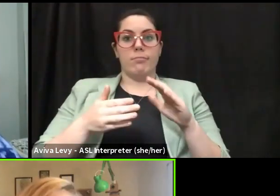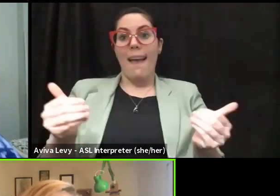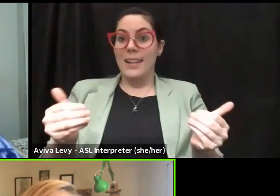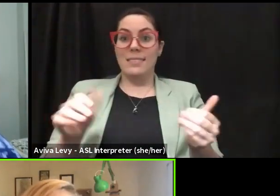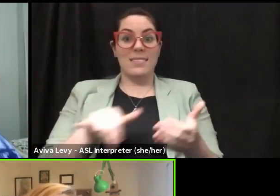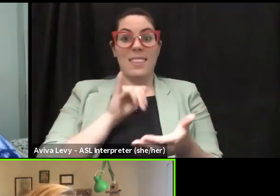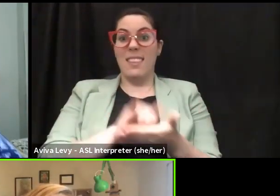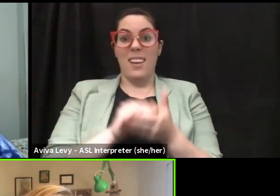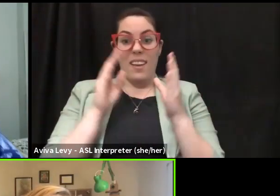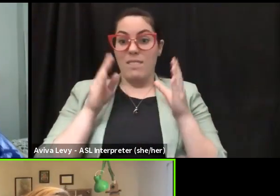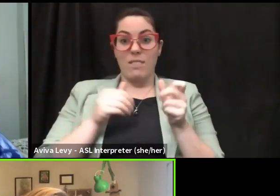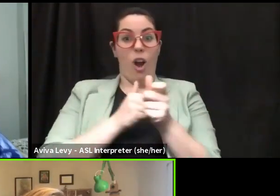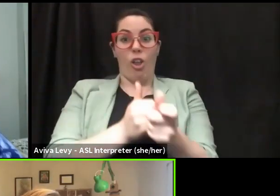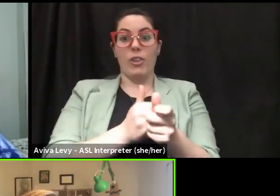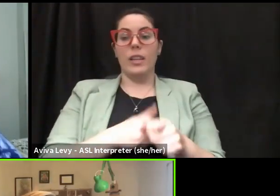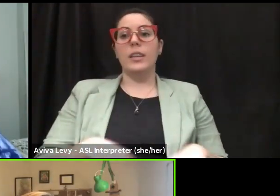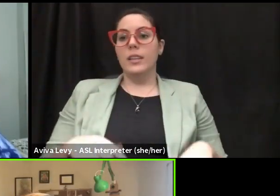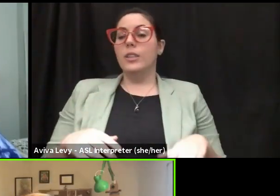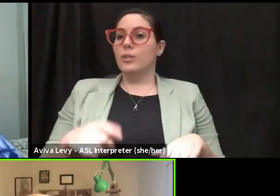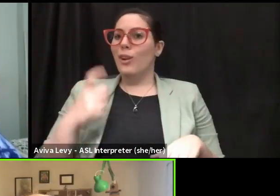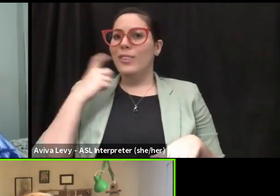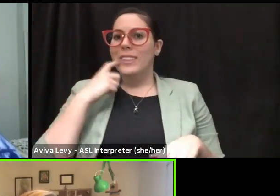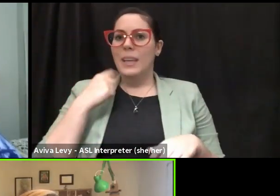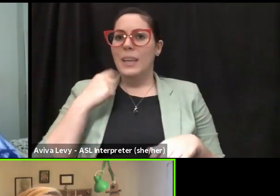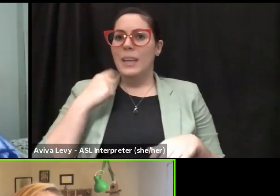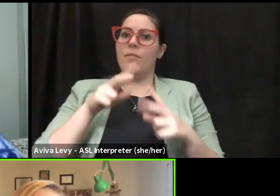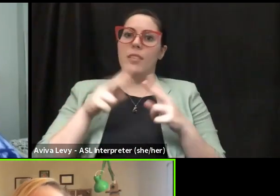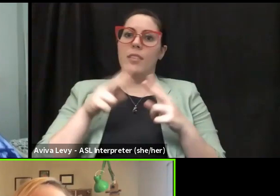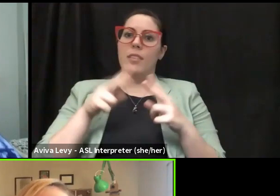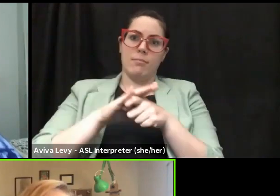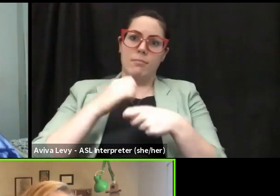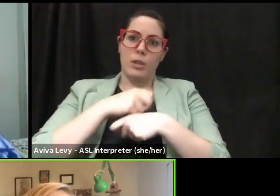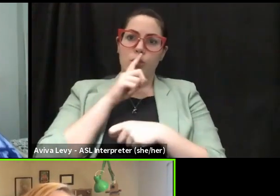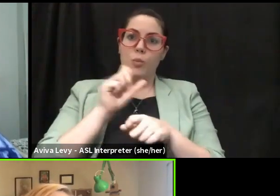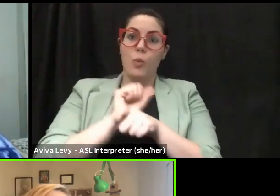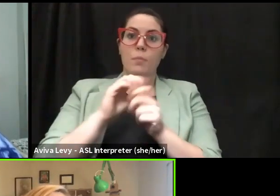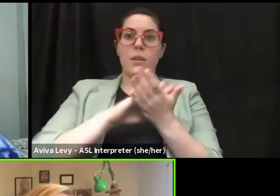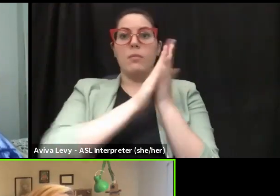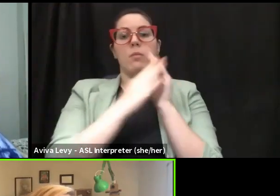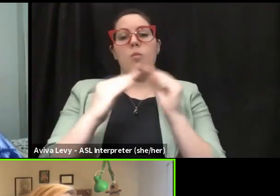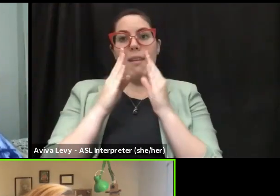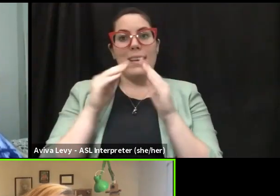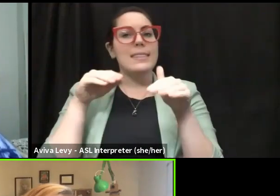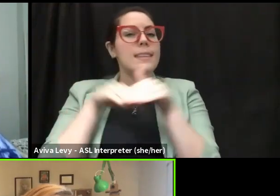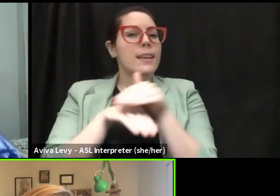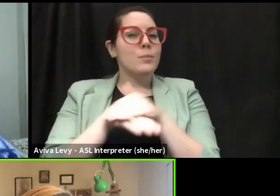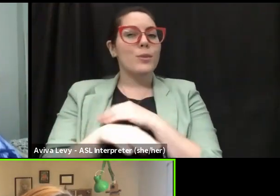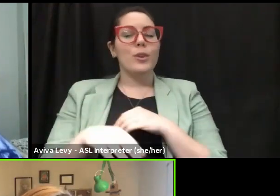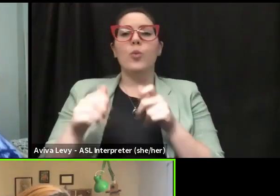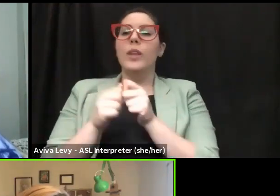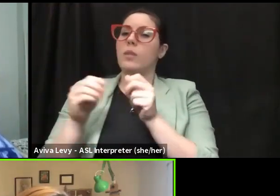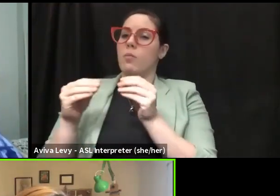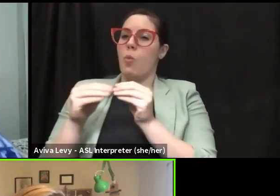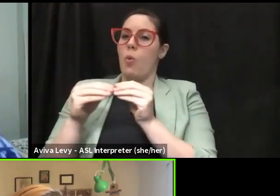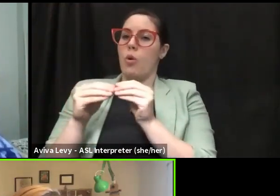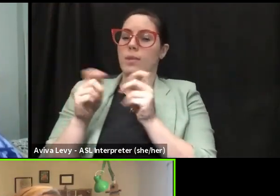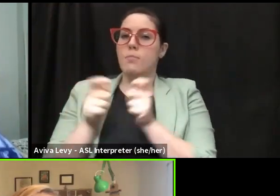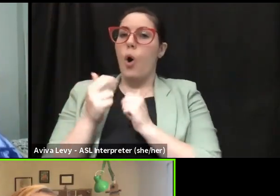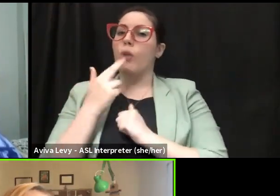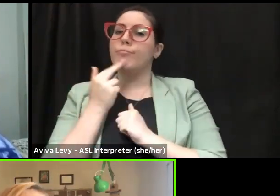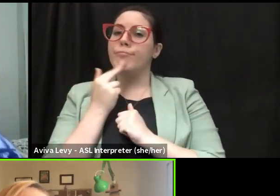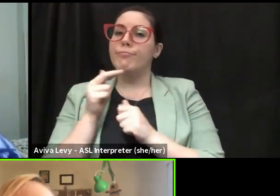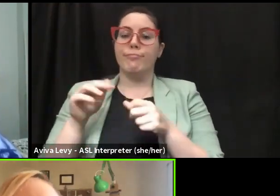half, especially or so, I've been really dedicated to making this work more accessible in like smaller LA theaters. And